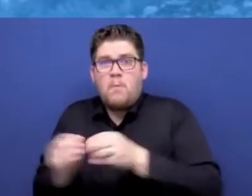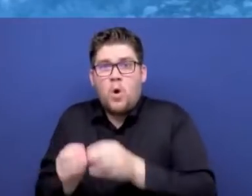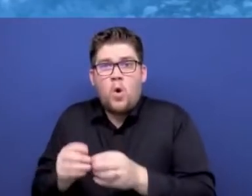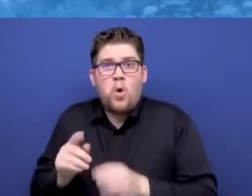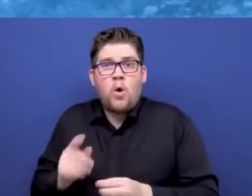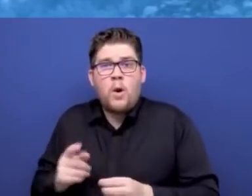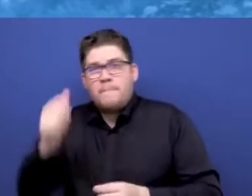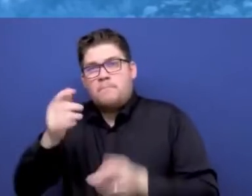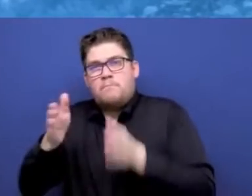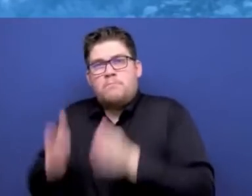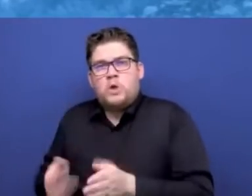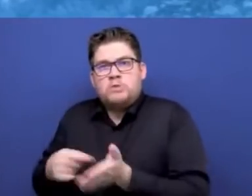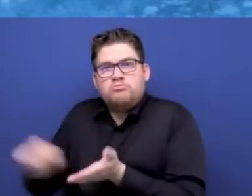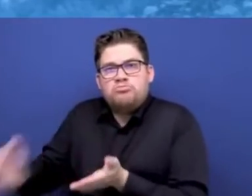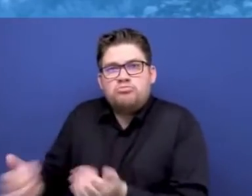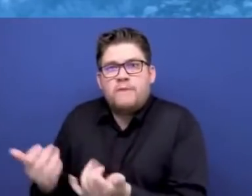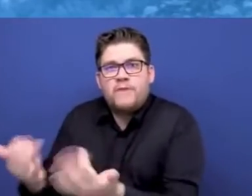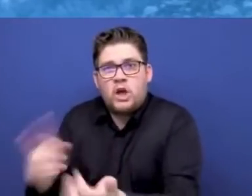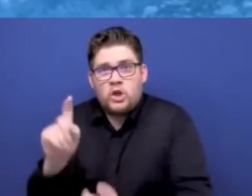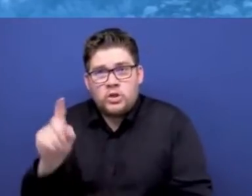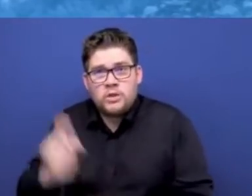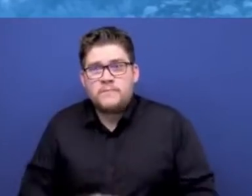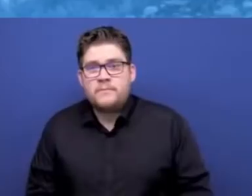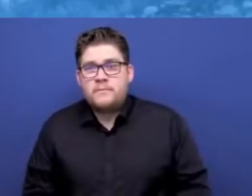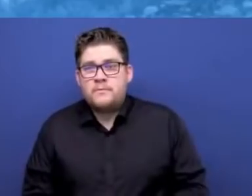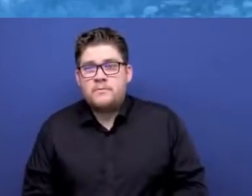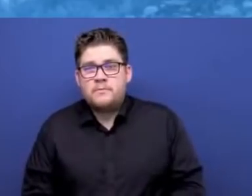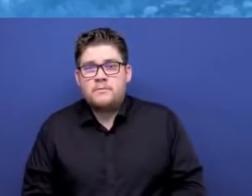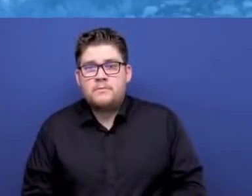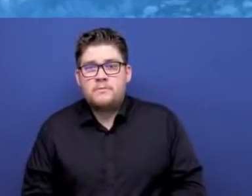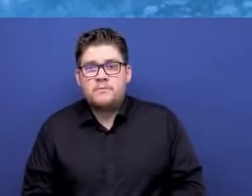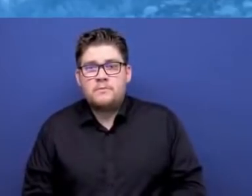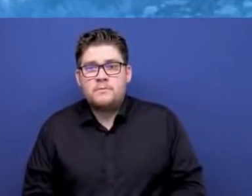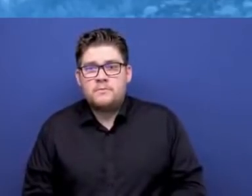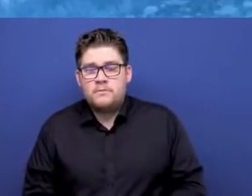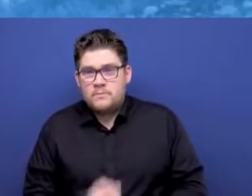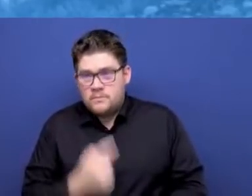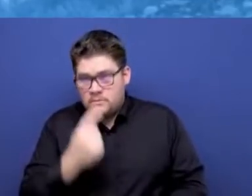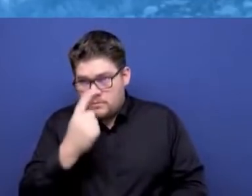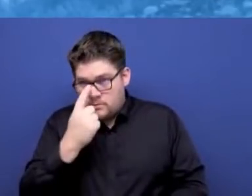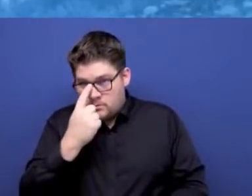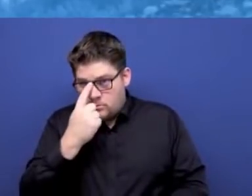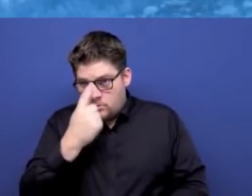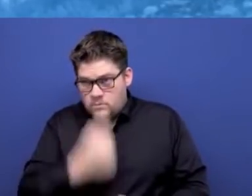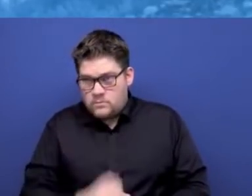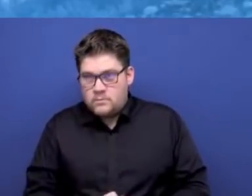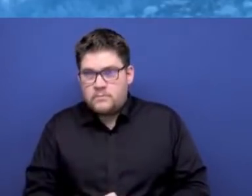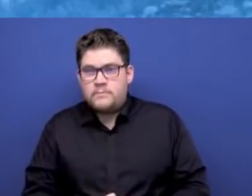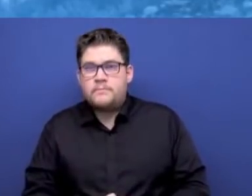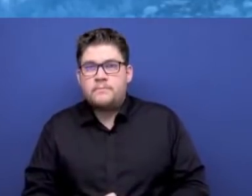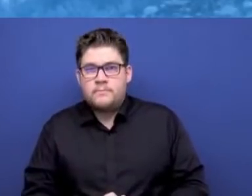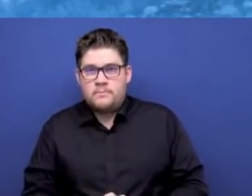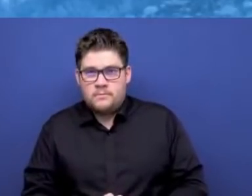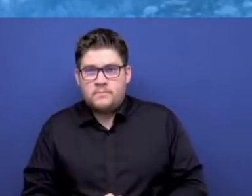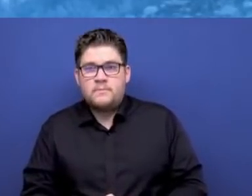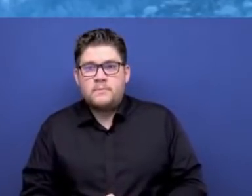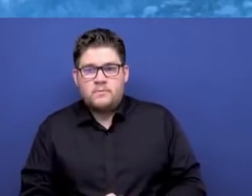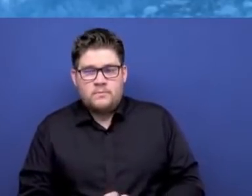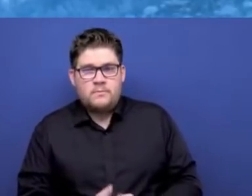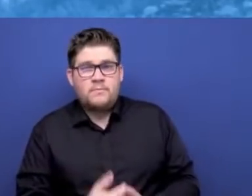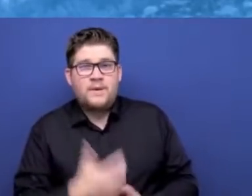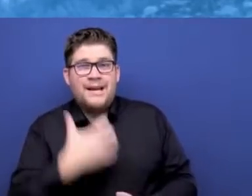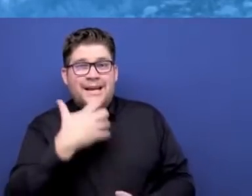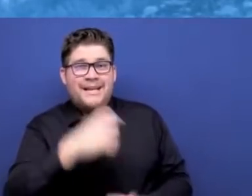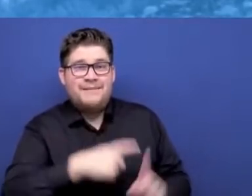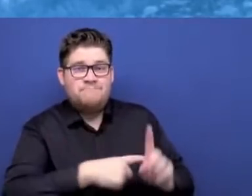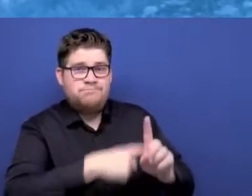So we're paying very close attention to the forecast, obviously, and what we watch for this time of